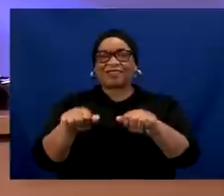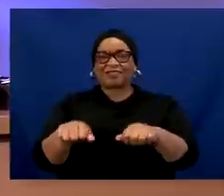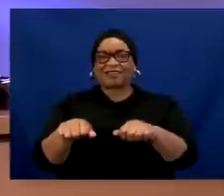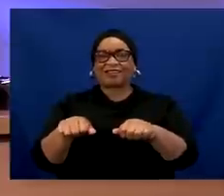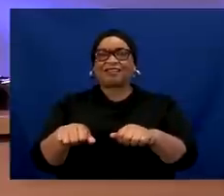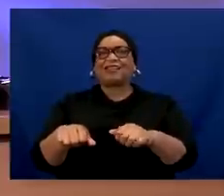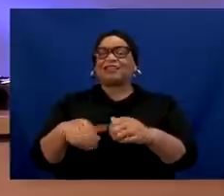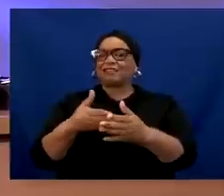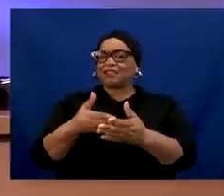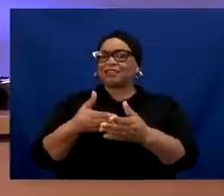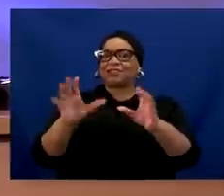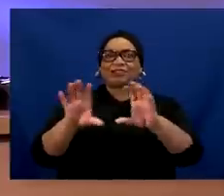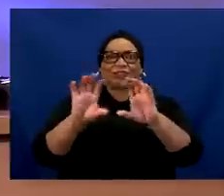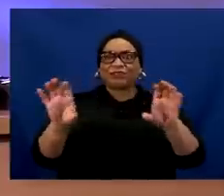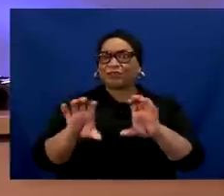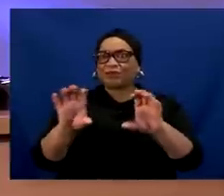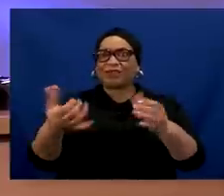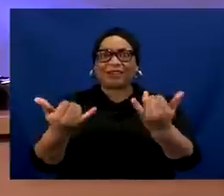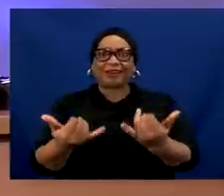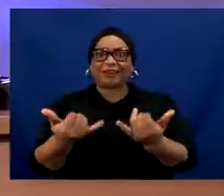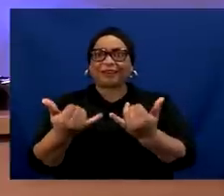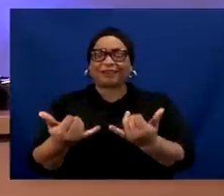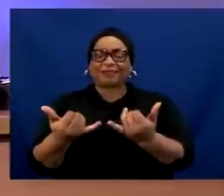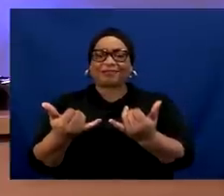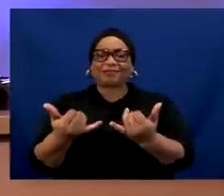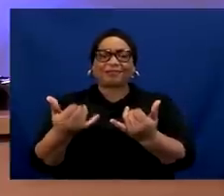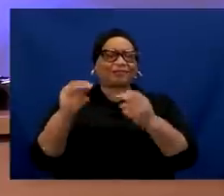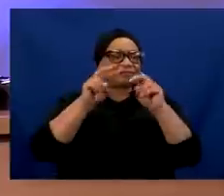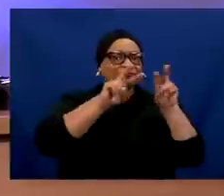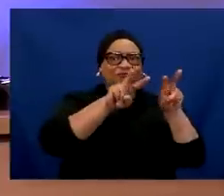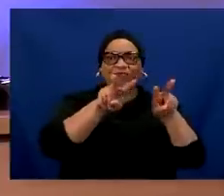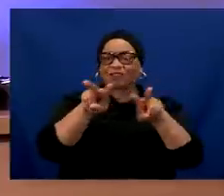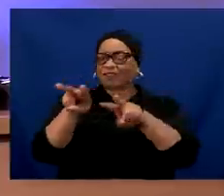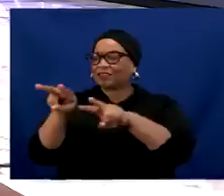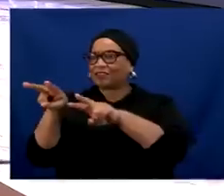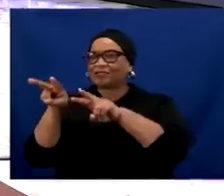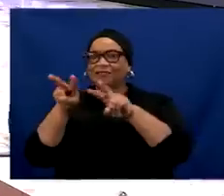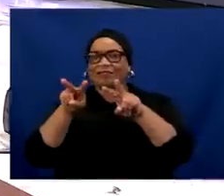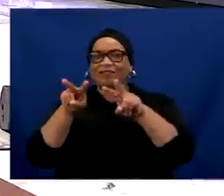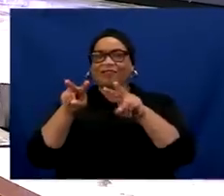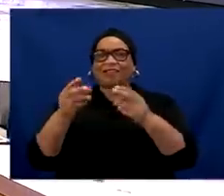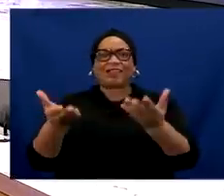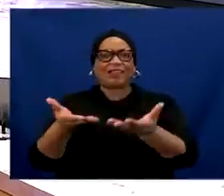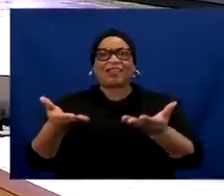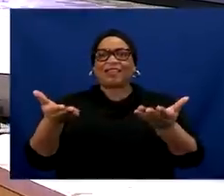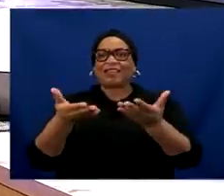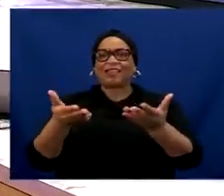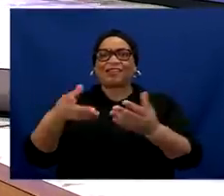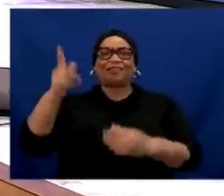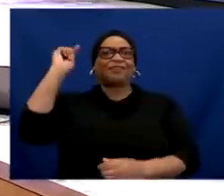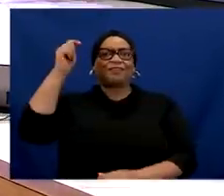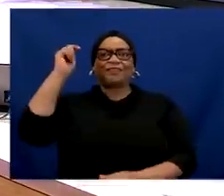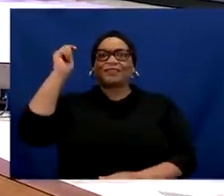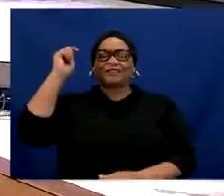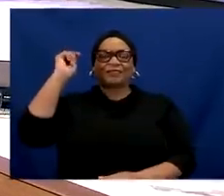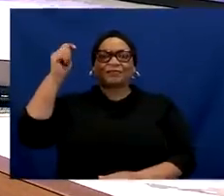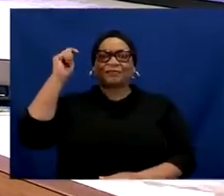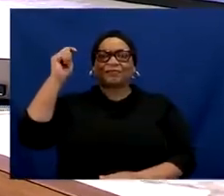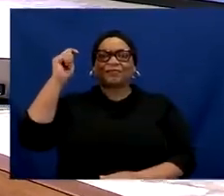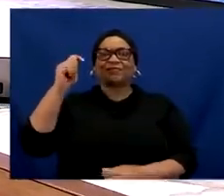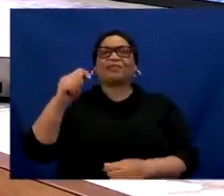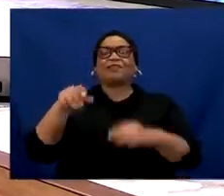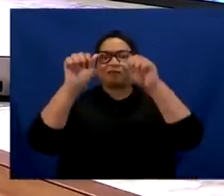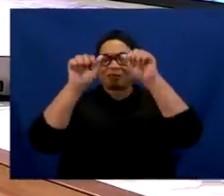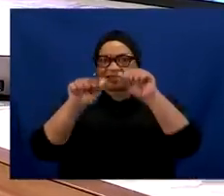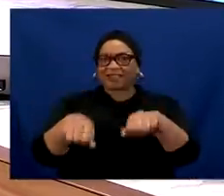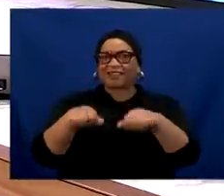he's already doing it. I need you to look around this church this morning, because in this church are some testimonies of what